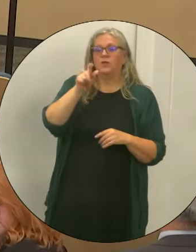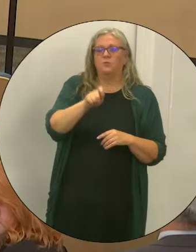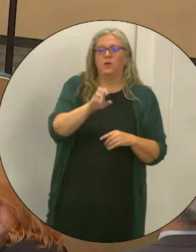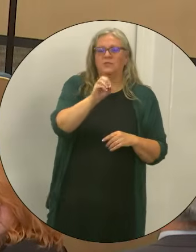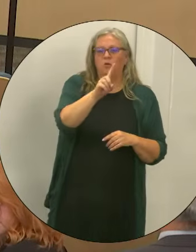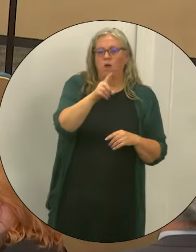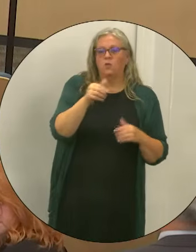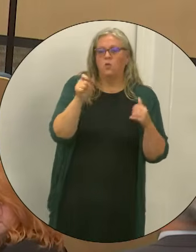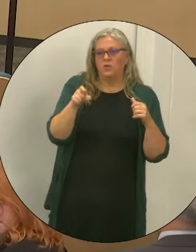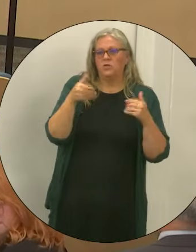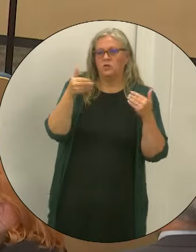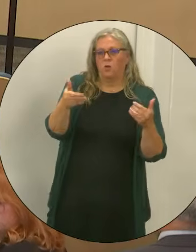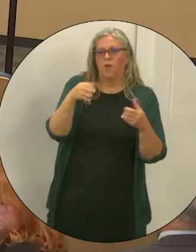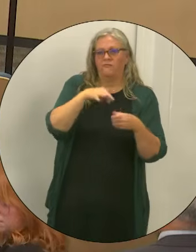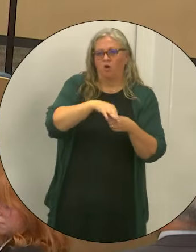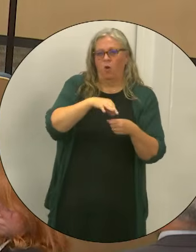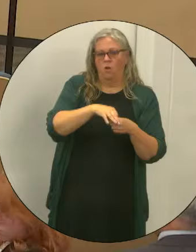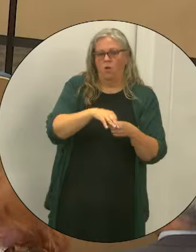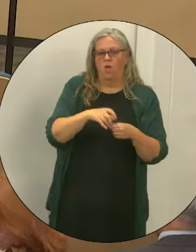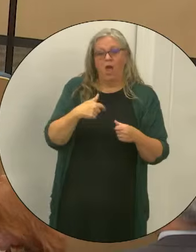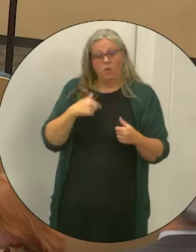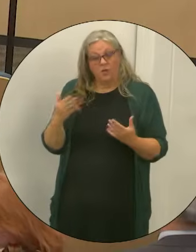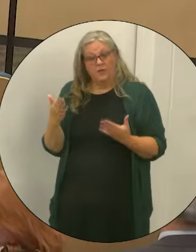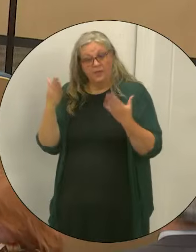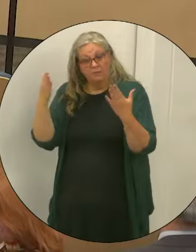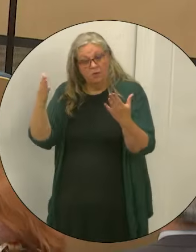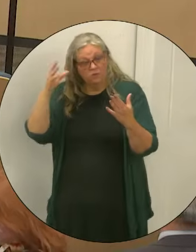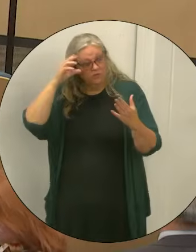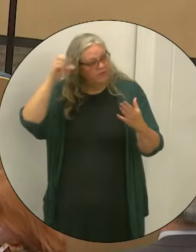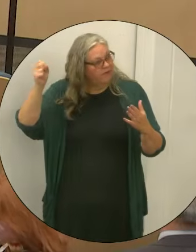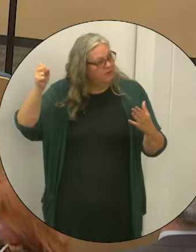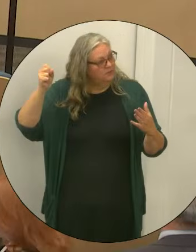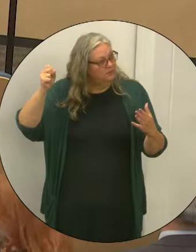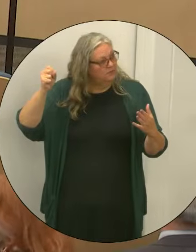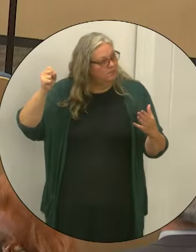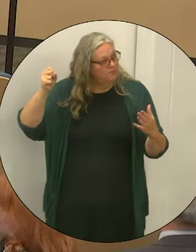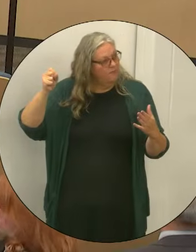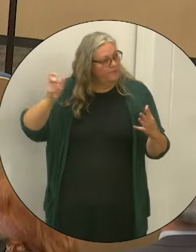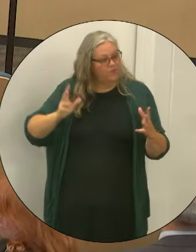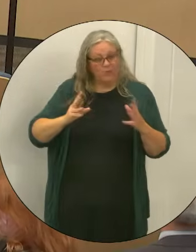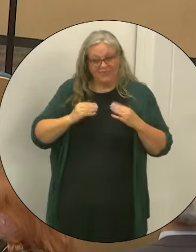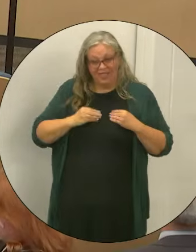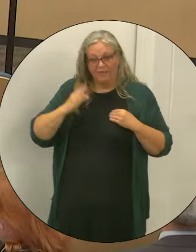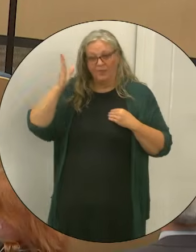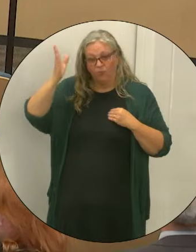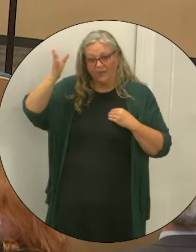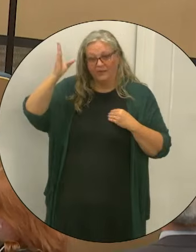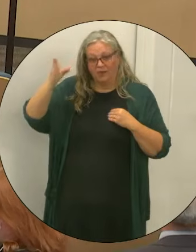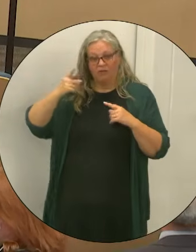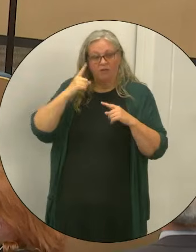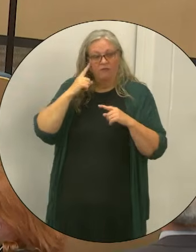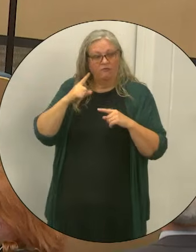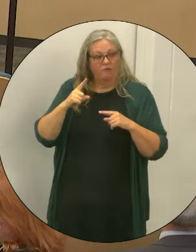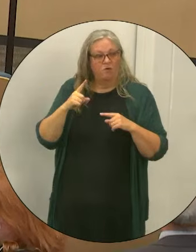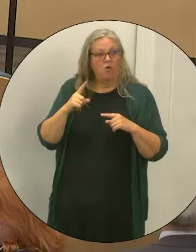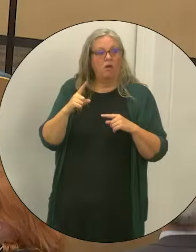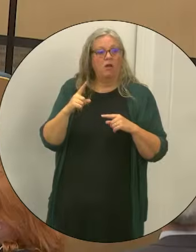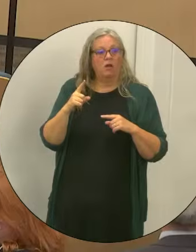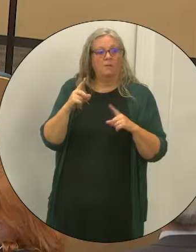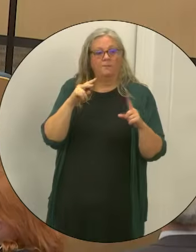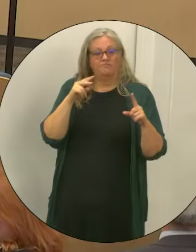on it. So I want to make a motion, President, Yes, to accept the presentation per perceptions of student